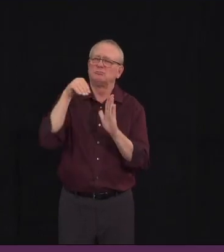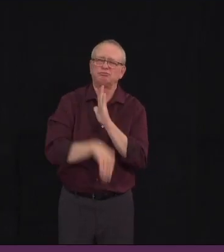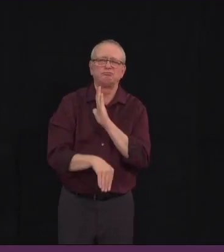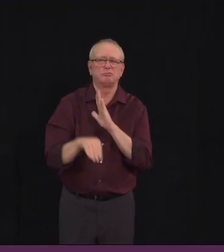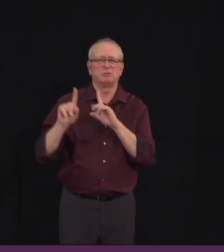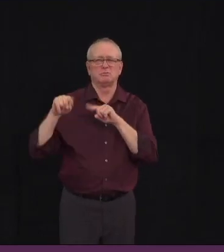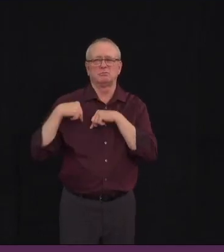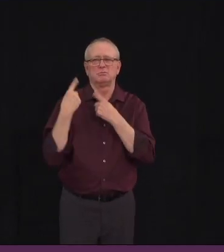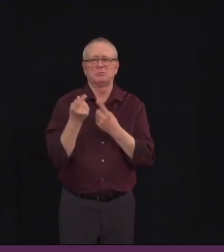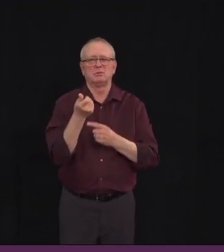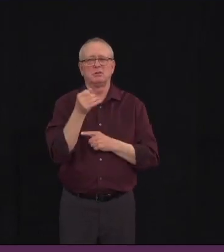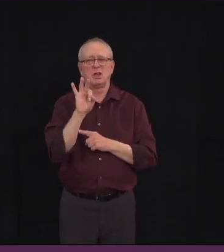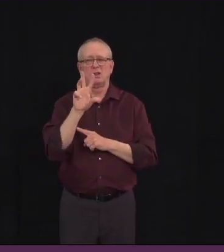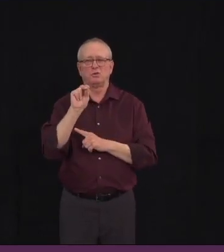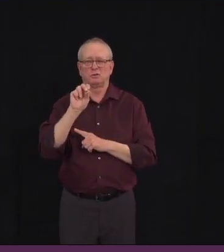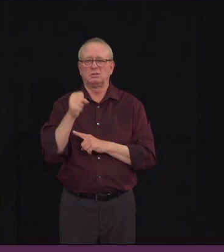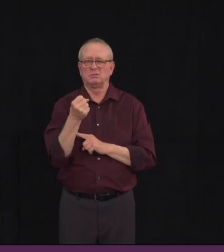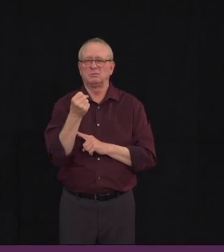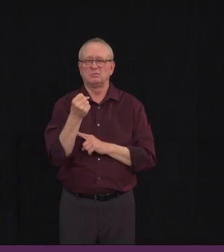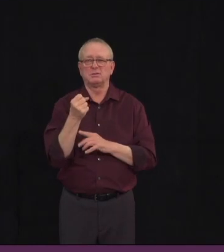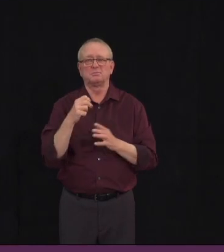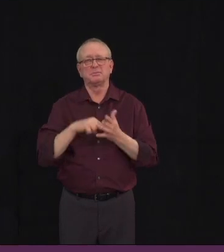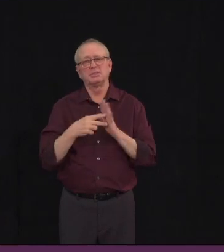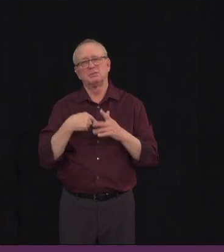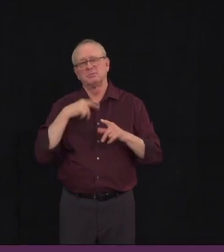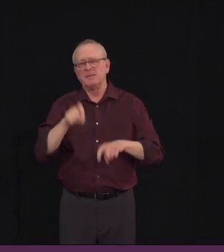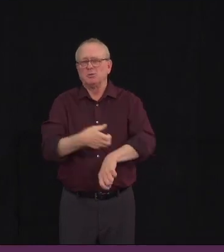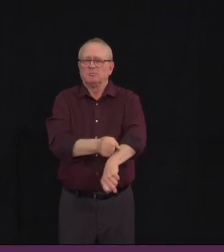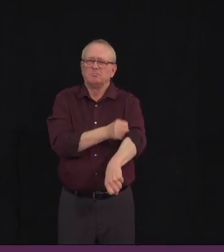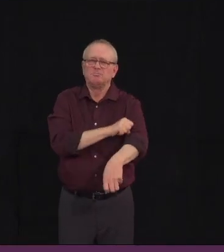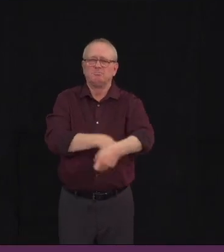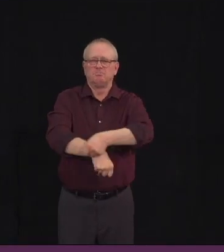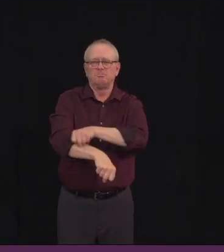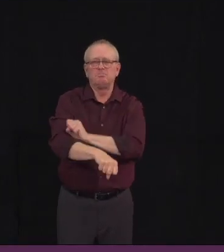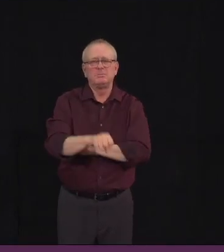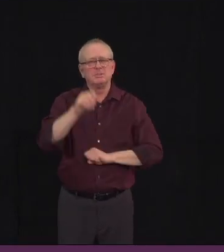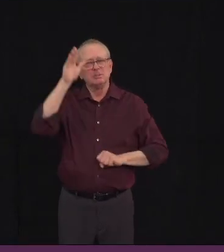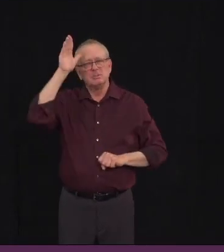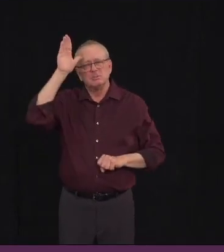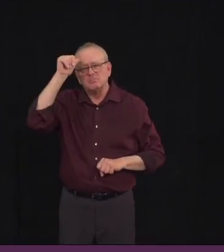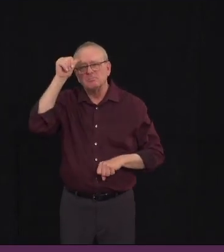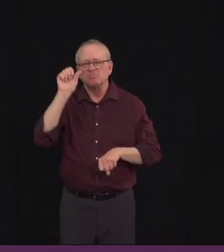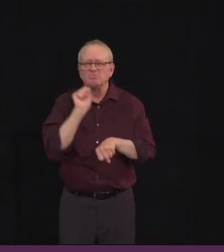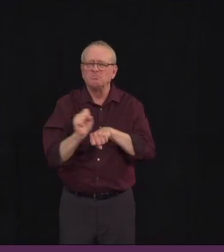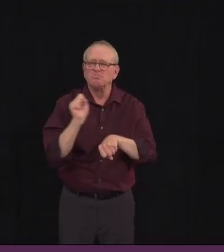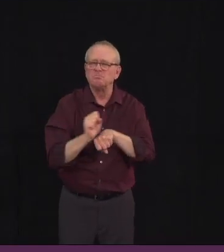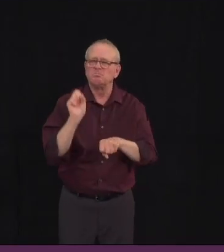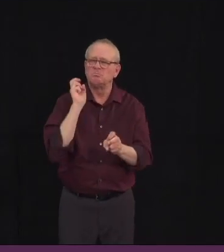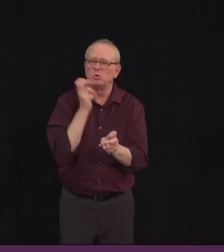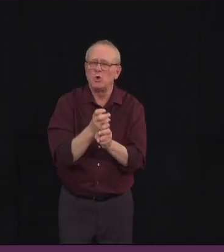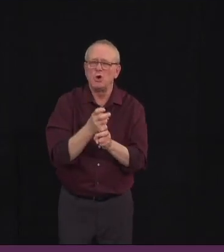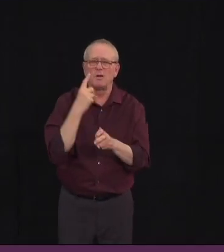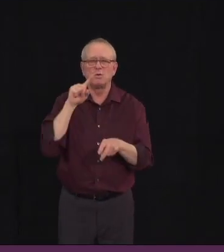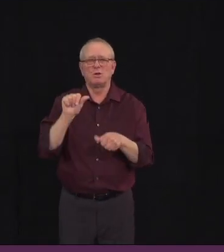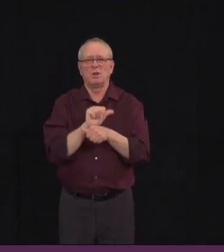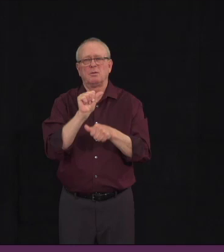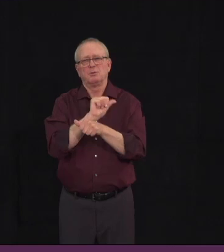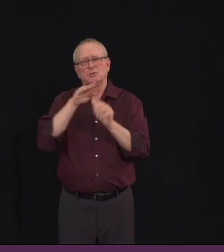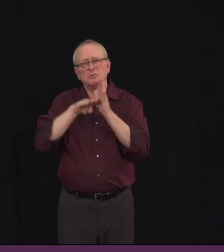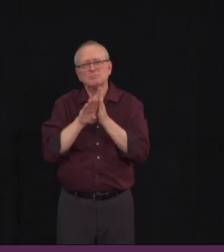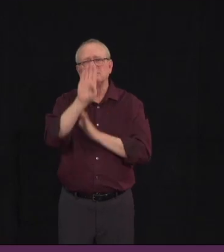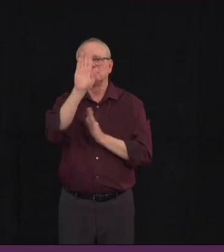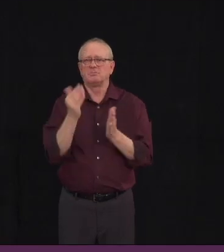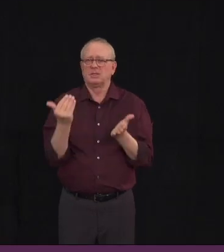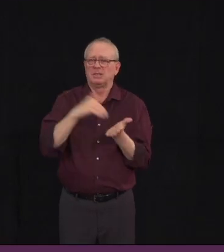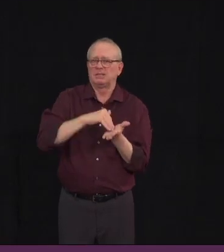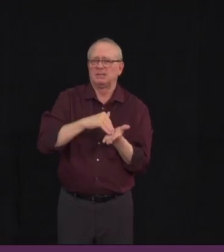to get Alberta working and growing again. But with today's launch of Alberta's relaunch strategy, we can finally